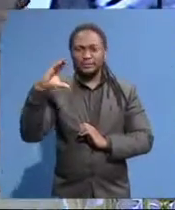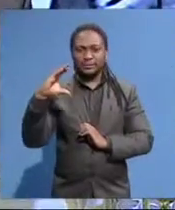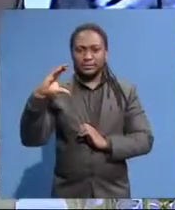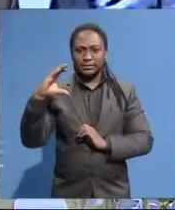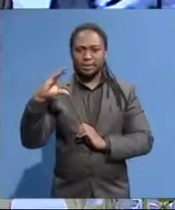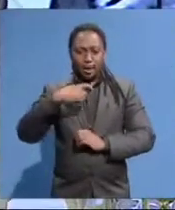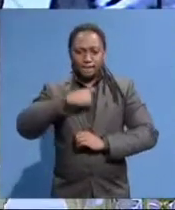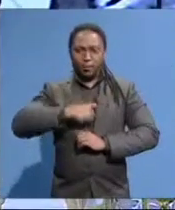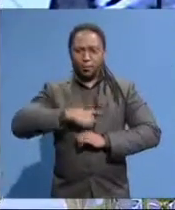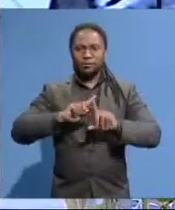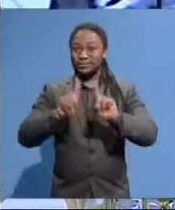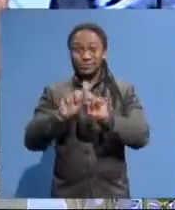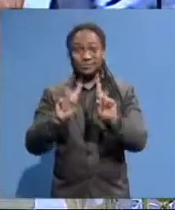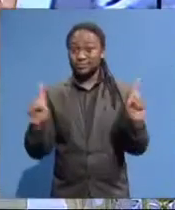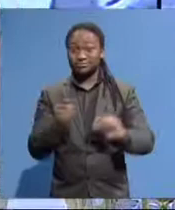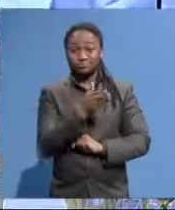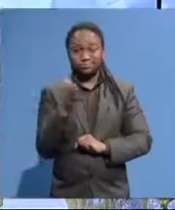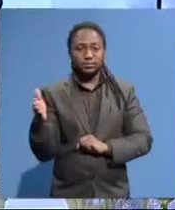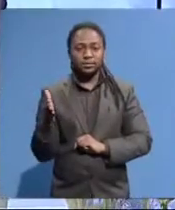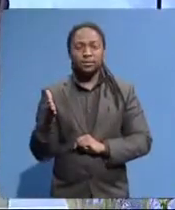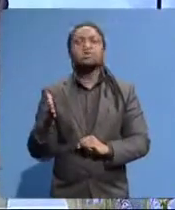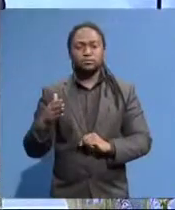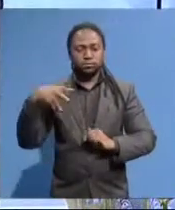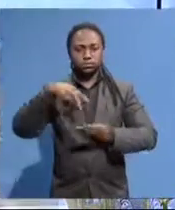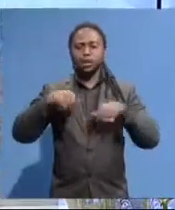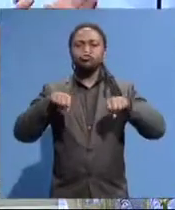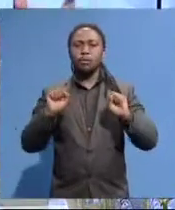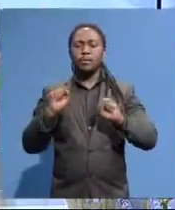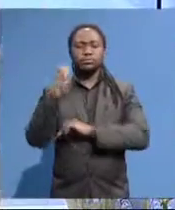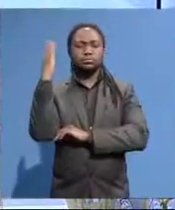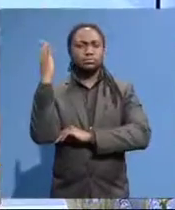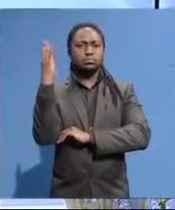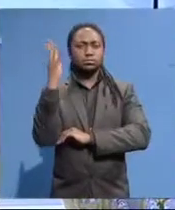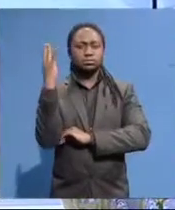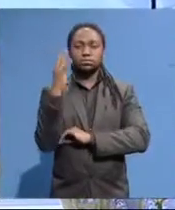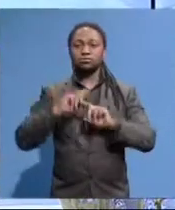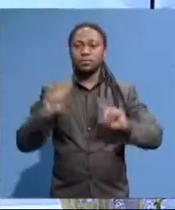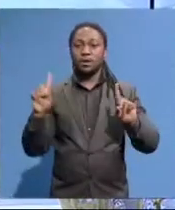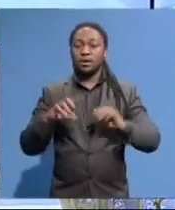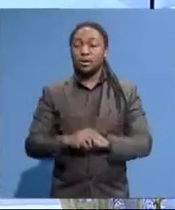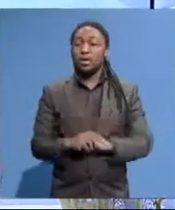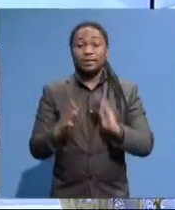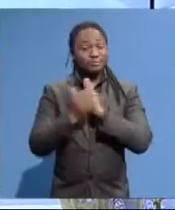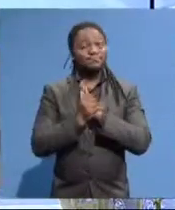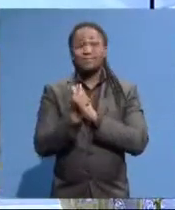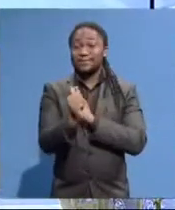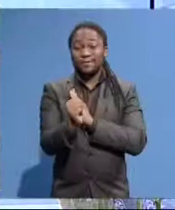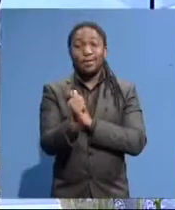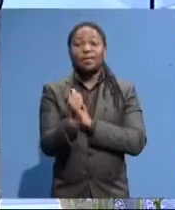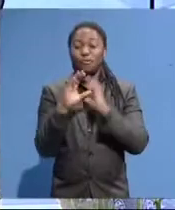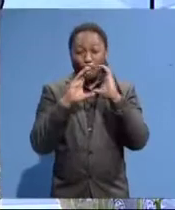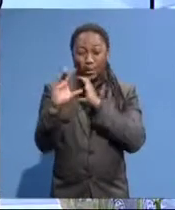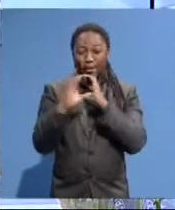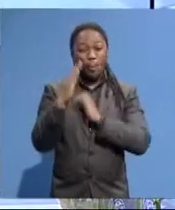different personalities in the NEC, he chaired it with a different way. So I think the art of communication is determining the audience